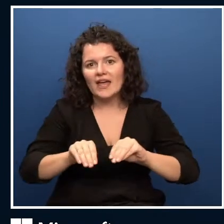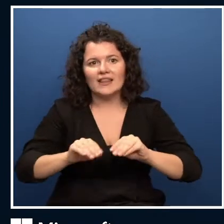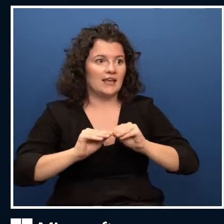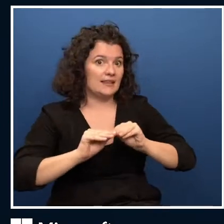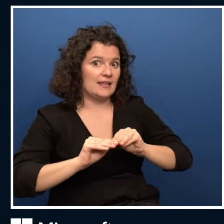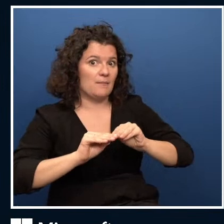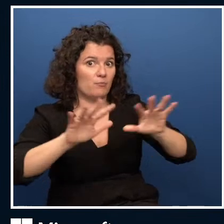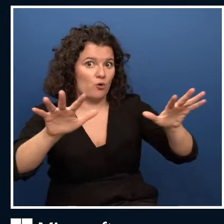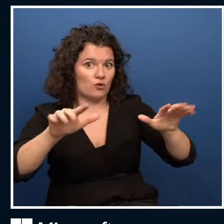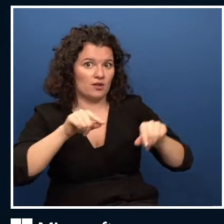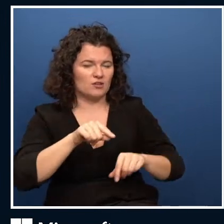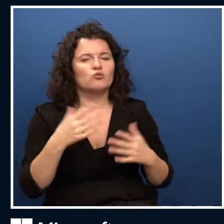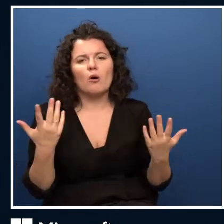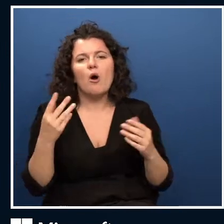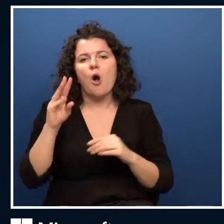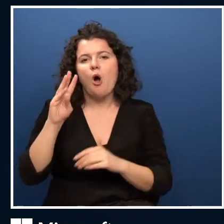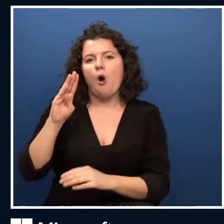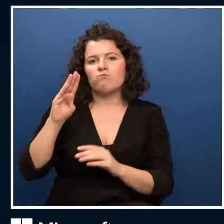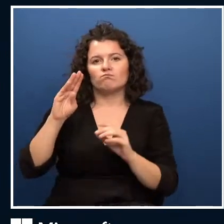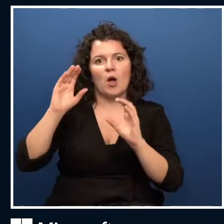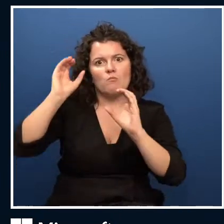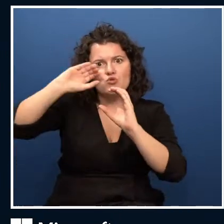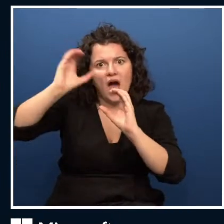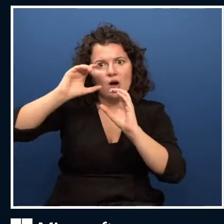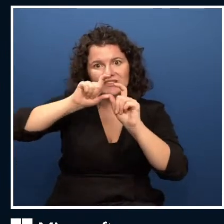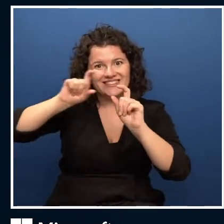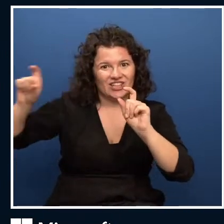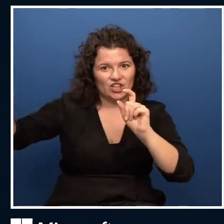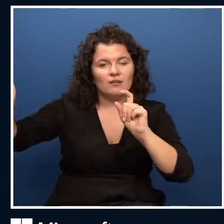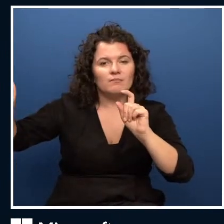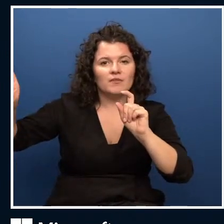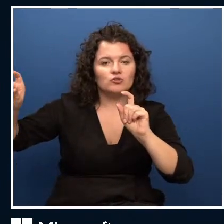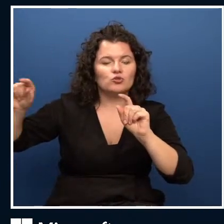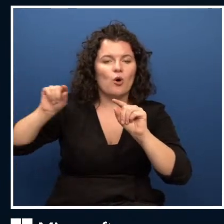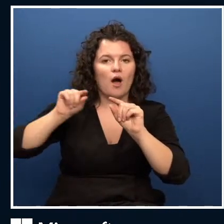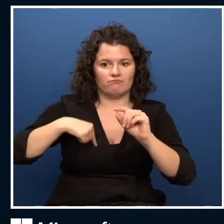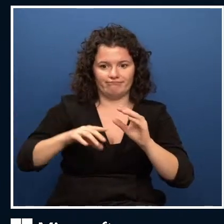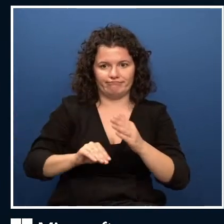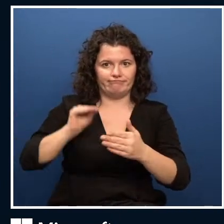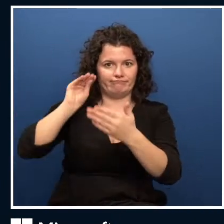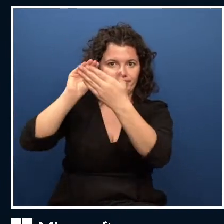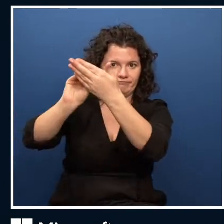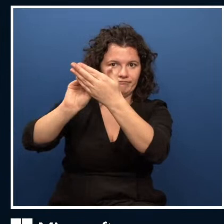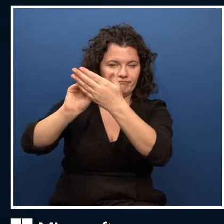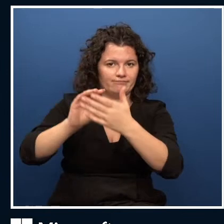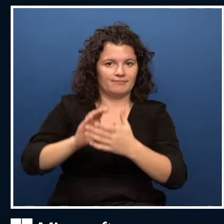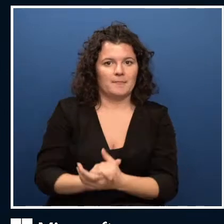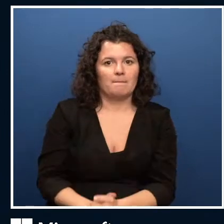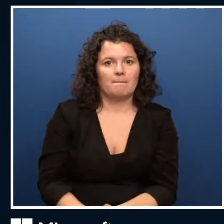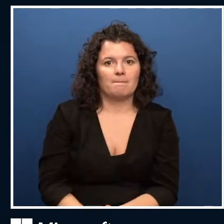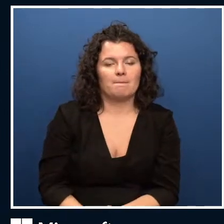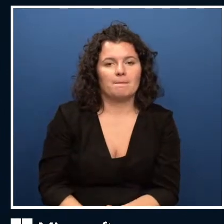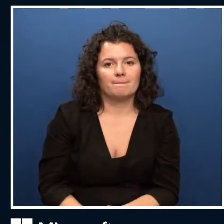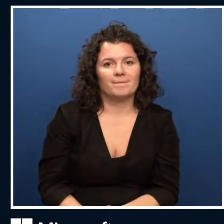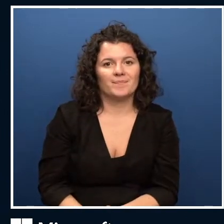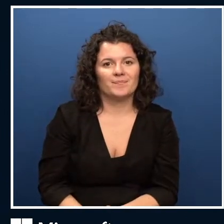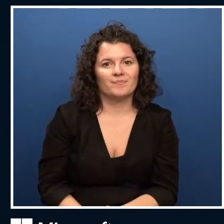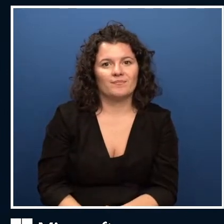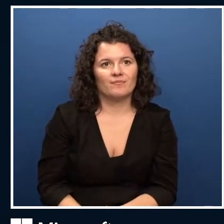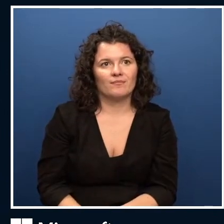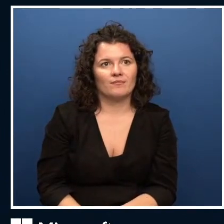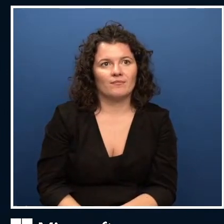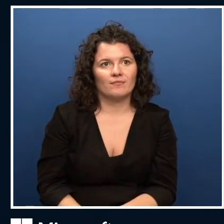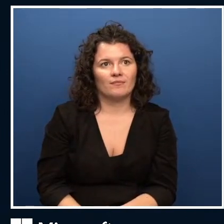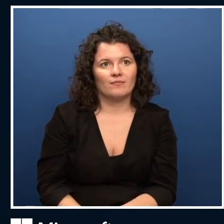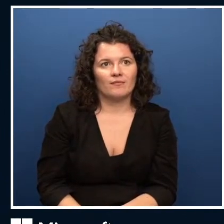browser and also on Node.js. But why would someone want to run